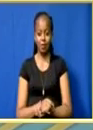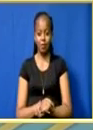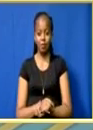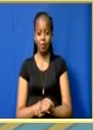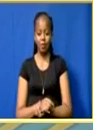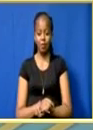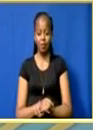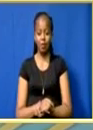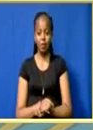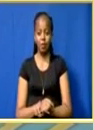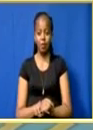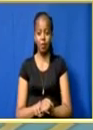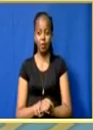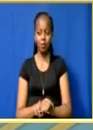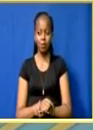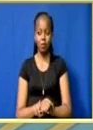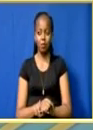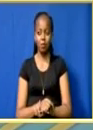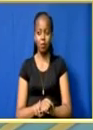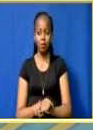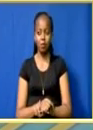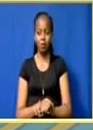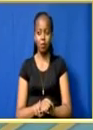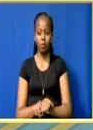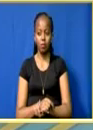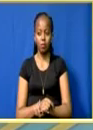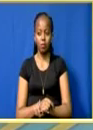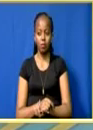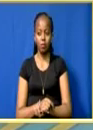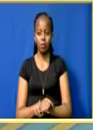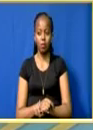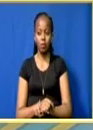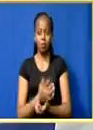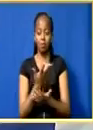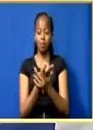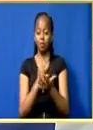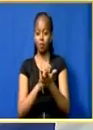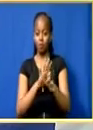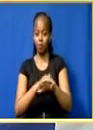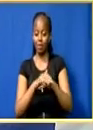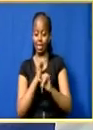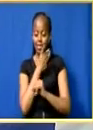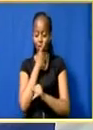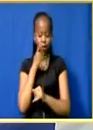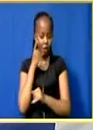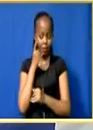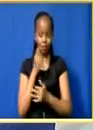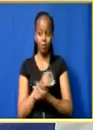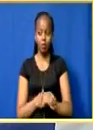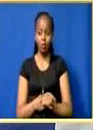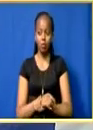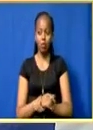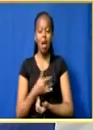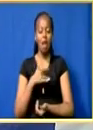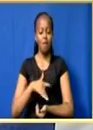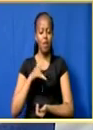right. Okay. You're good? Yes. Now you're going to wipe them. Thank you. I have a feeling